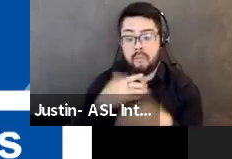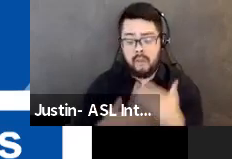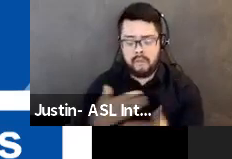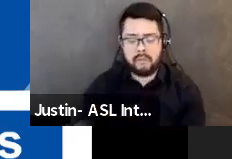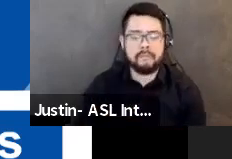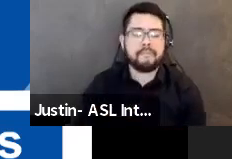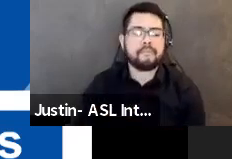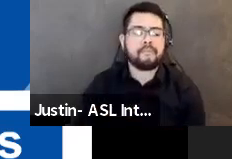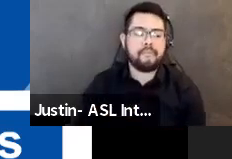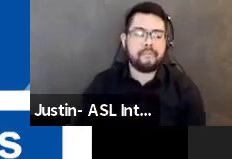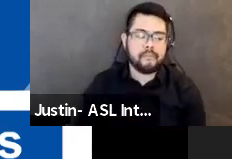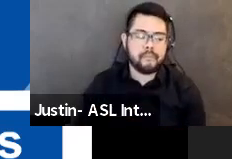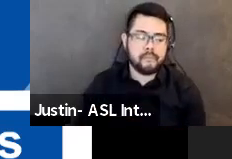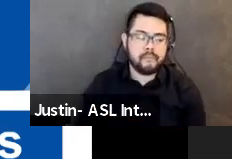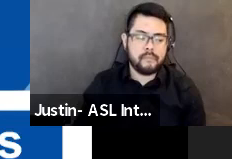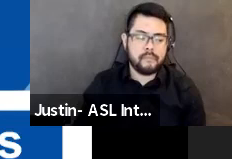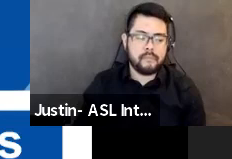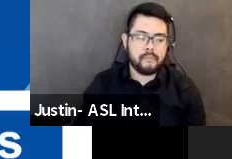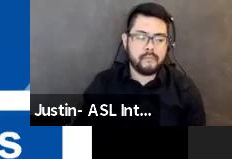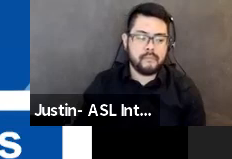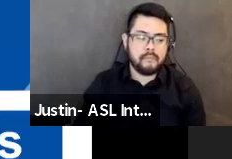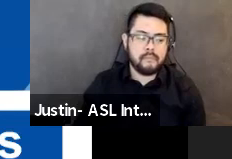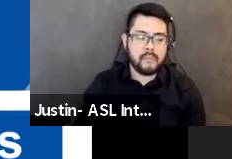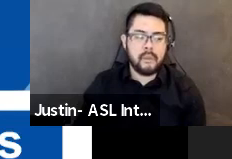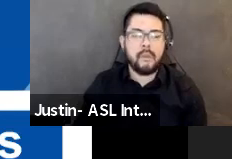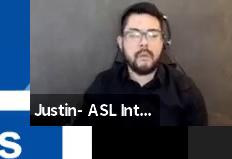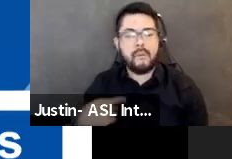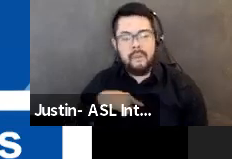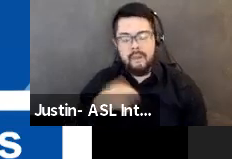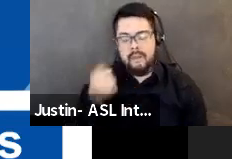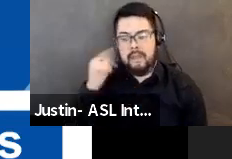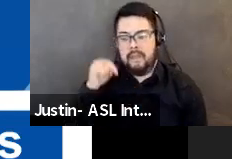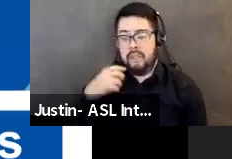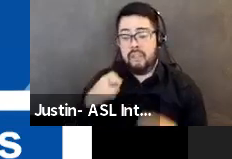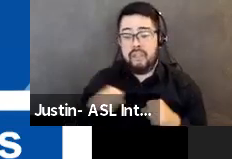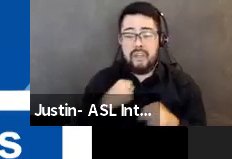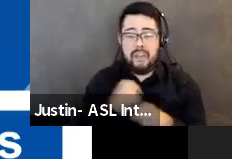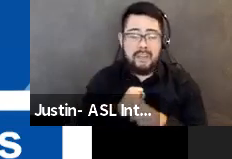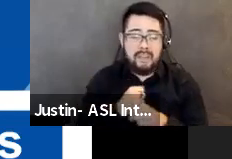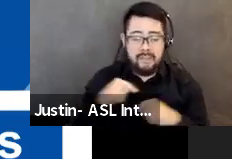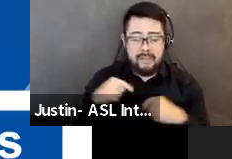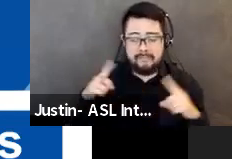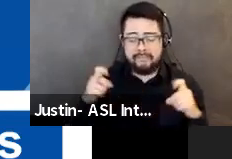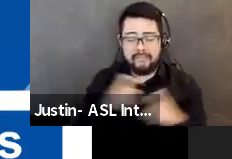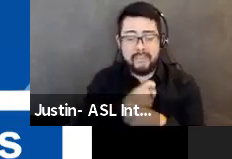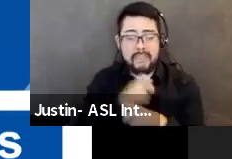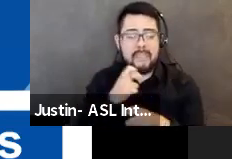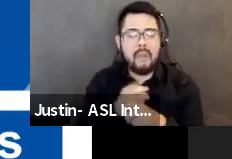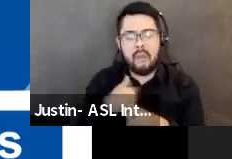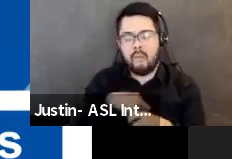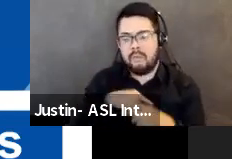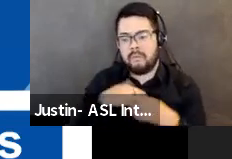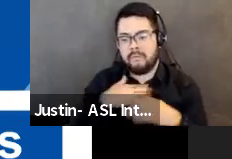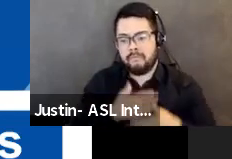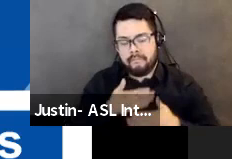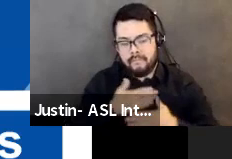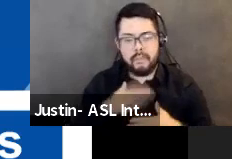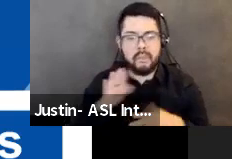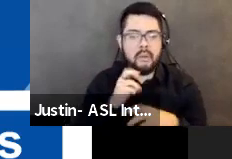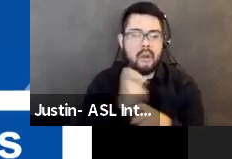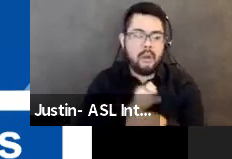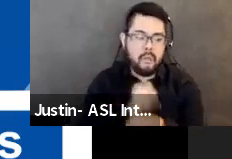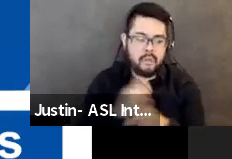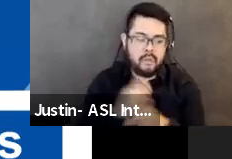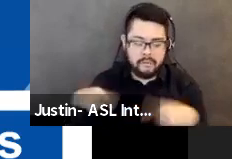we know that this has been a very complex and difficult experience and we really appreciate all of your hard